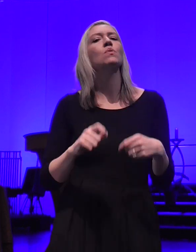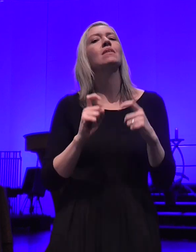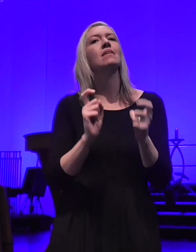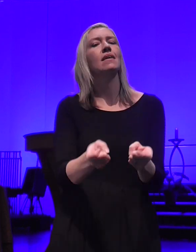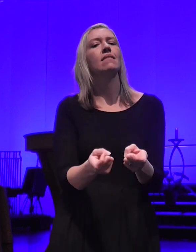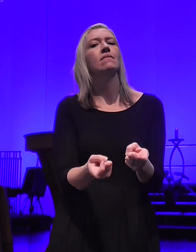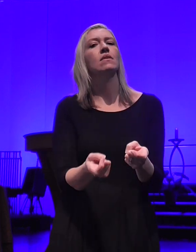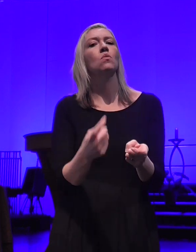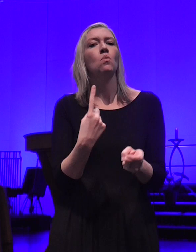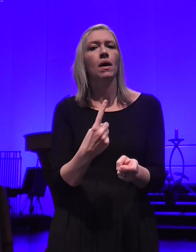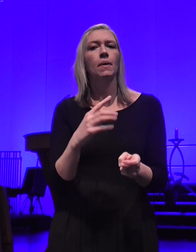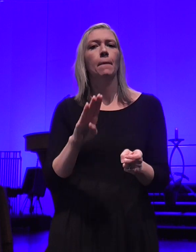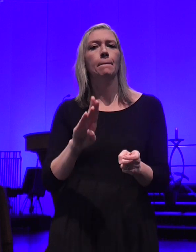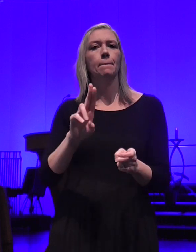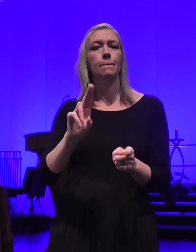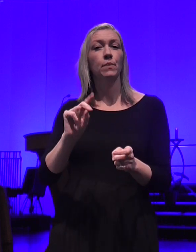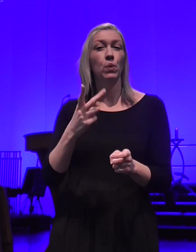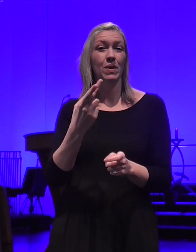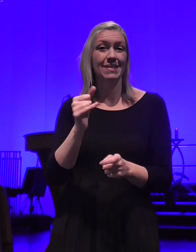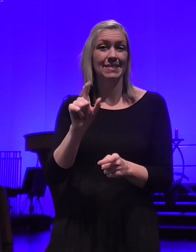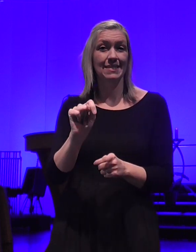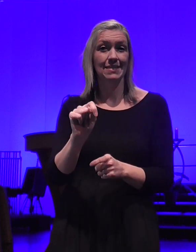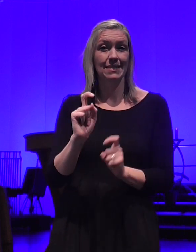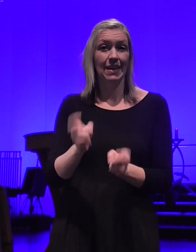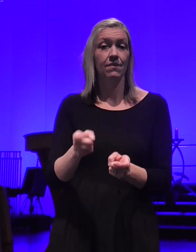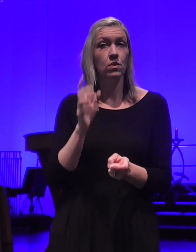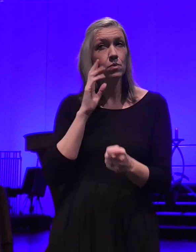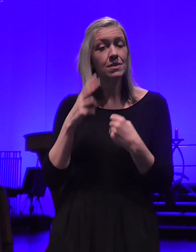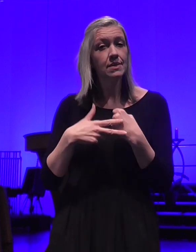a Buddha's gift, and you'll even save some cash.